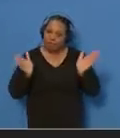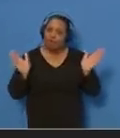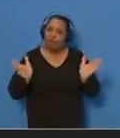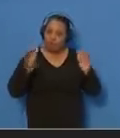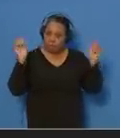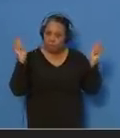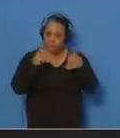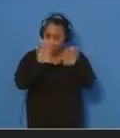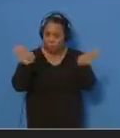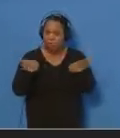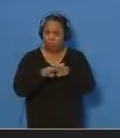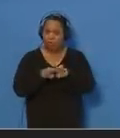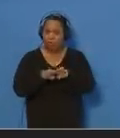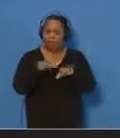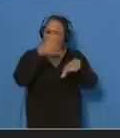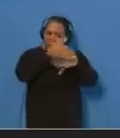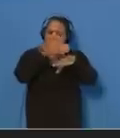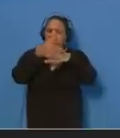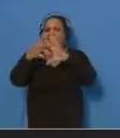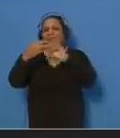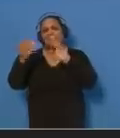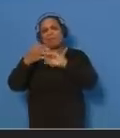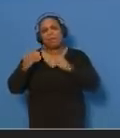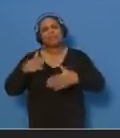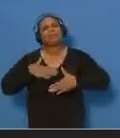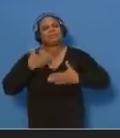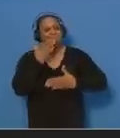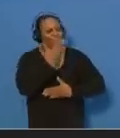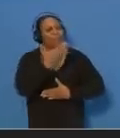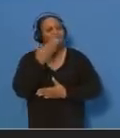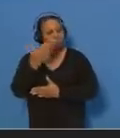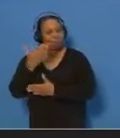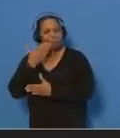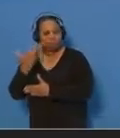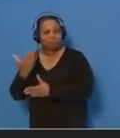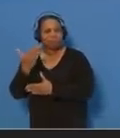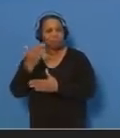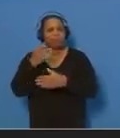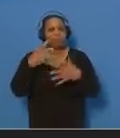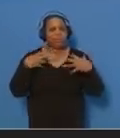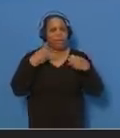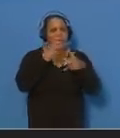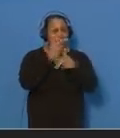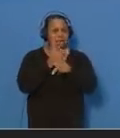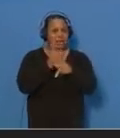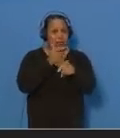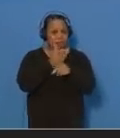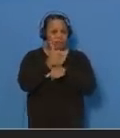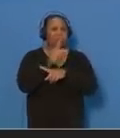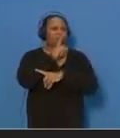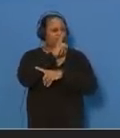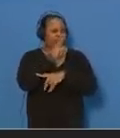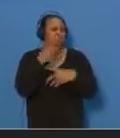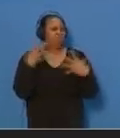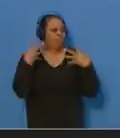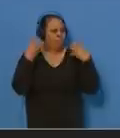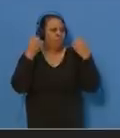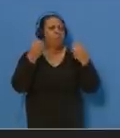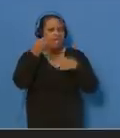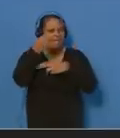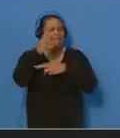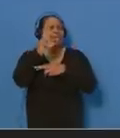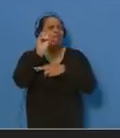over the next few days to send a message of appreciation to a healthcare professional, as they are the true heroes of this